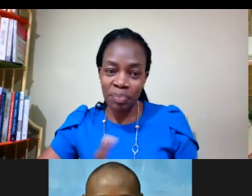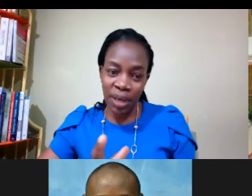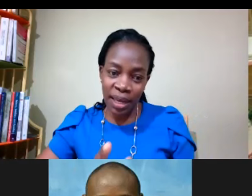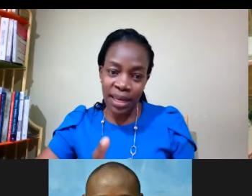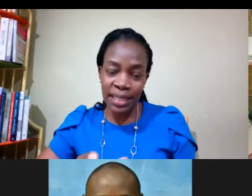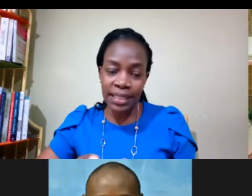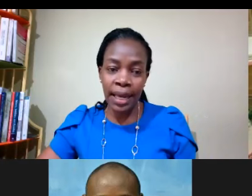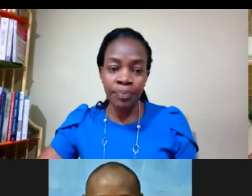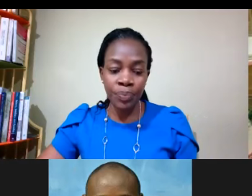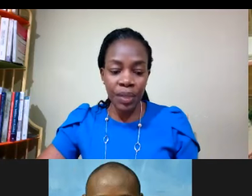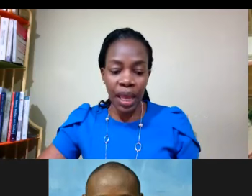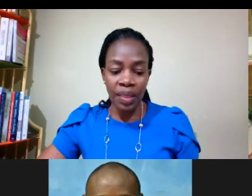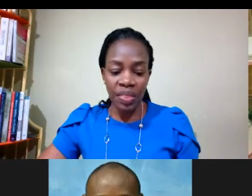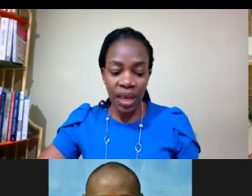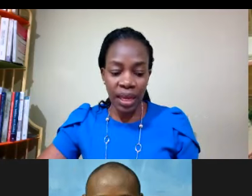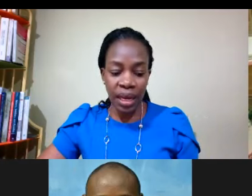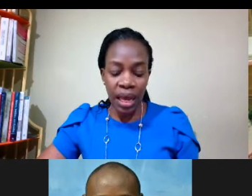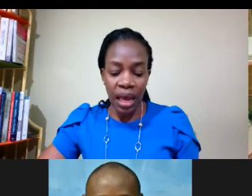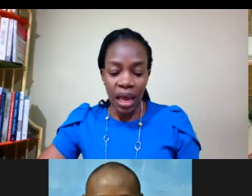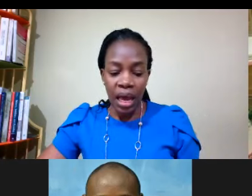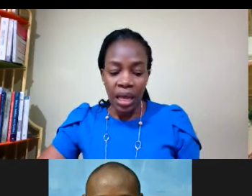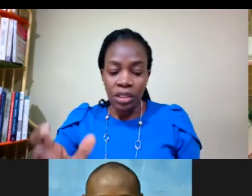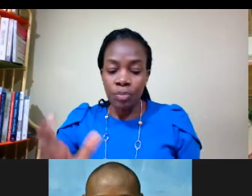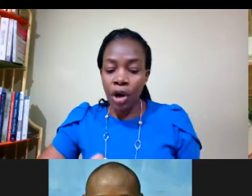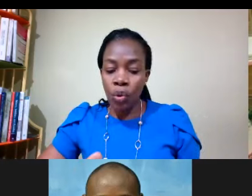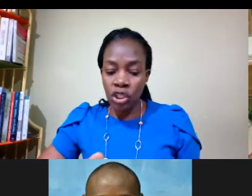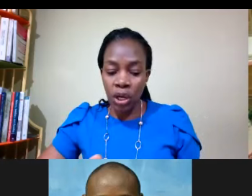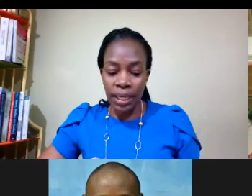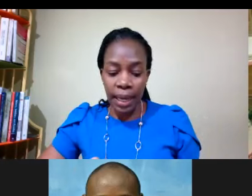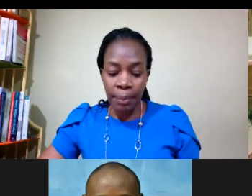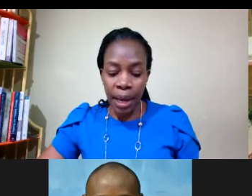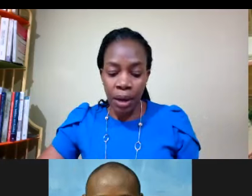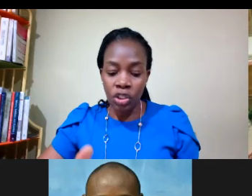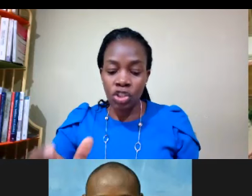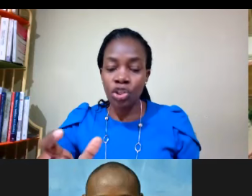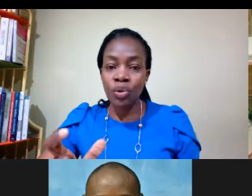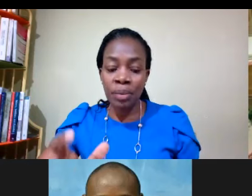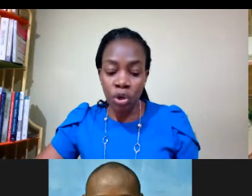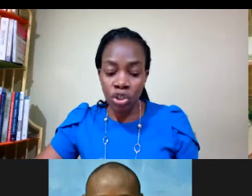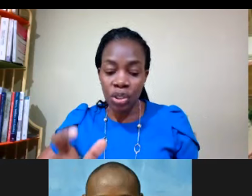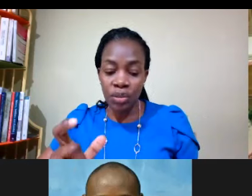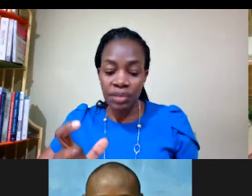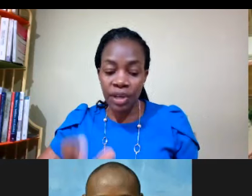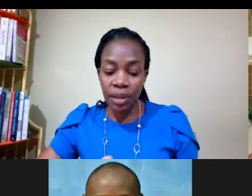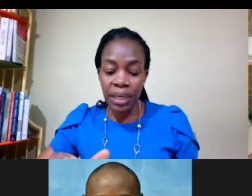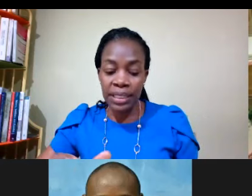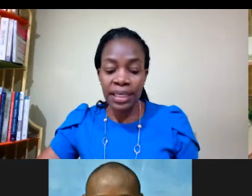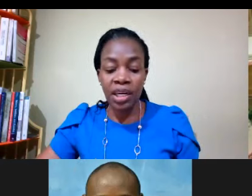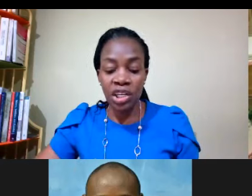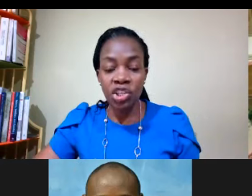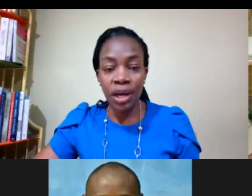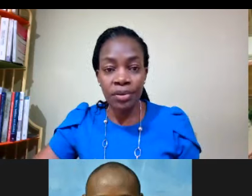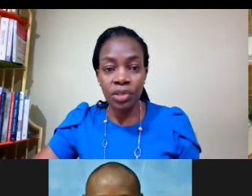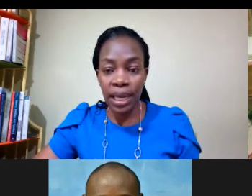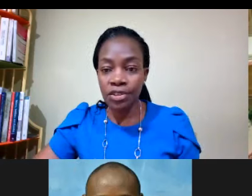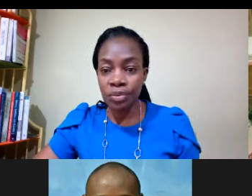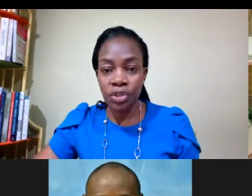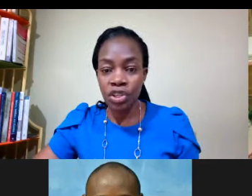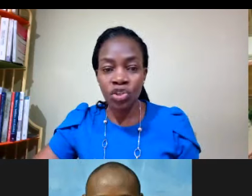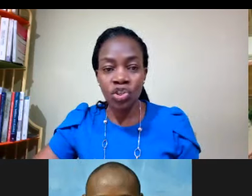that better next time. And then tomorrow, we're talking about social emotional development in early